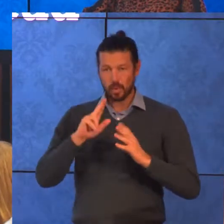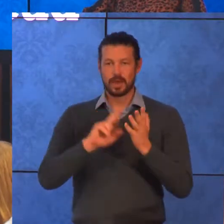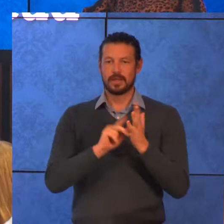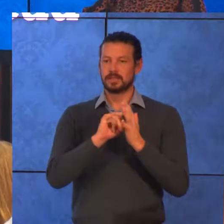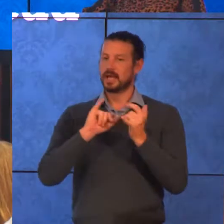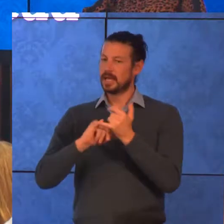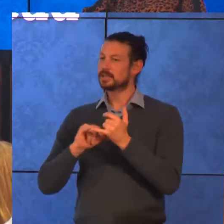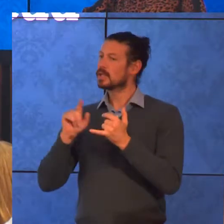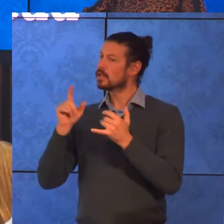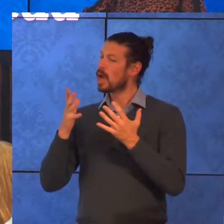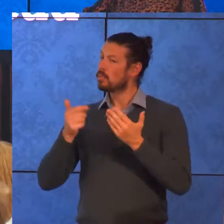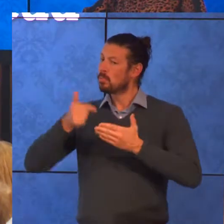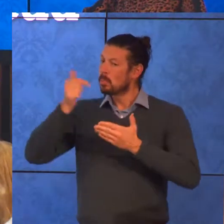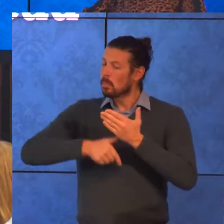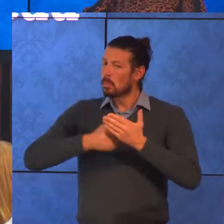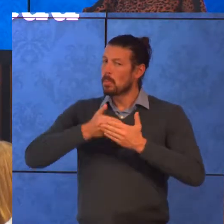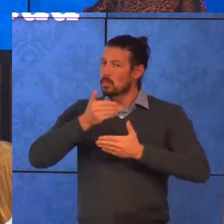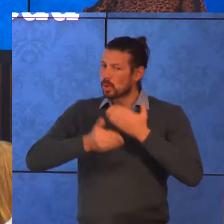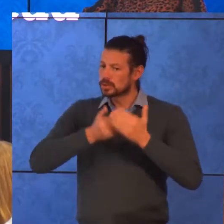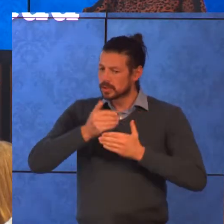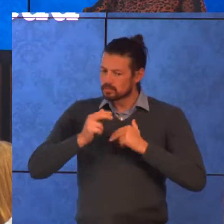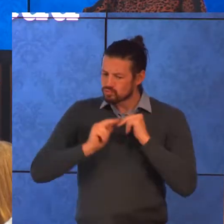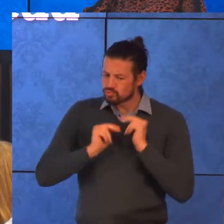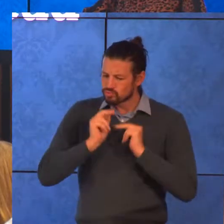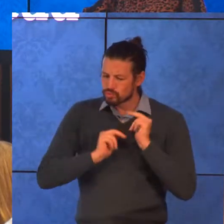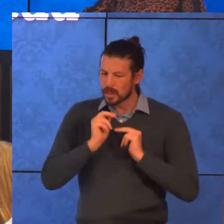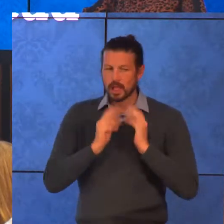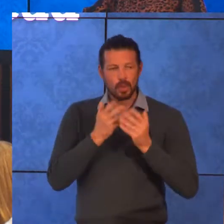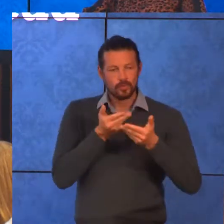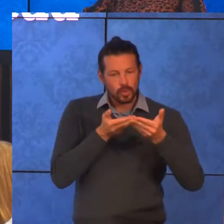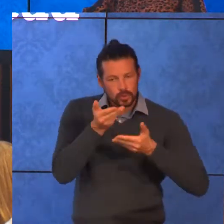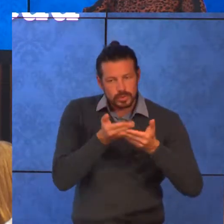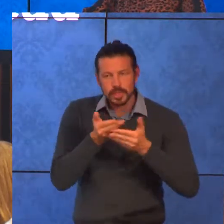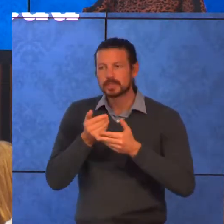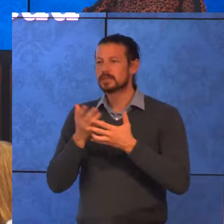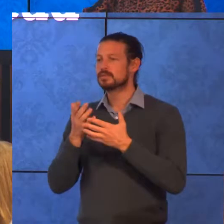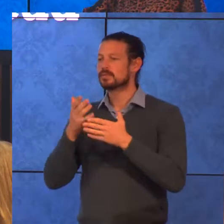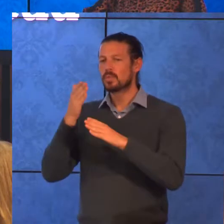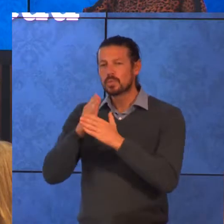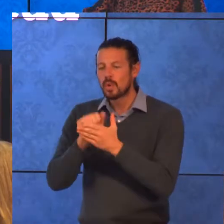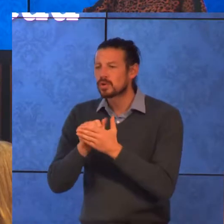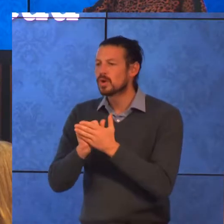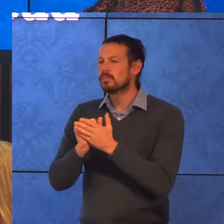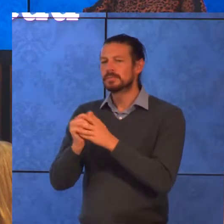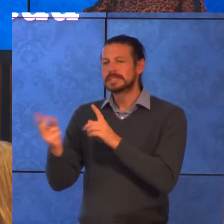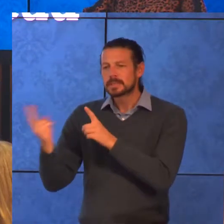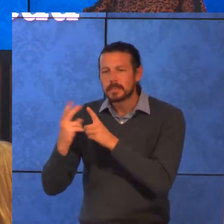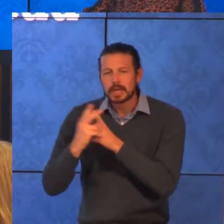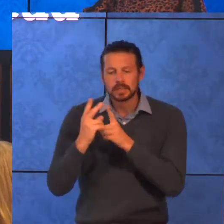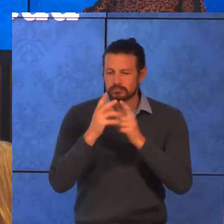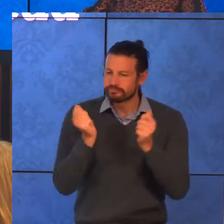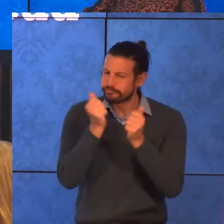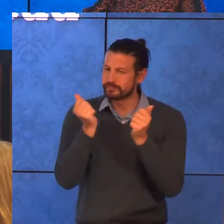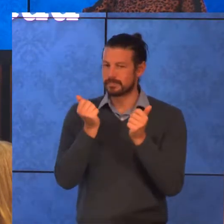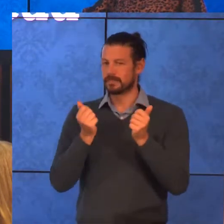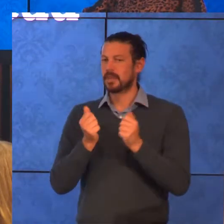a pretty comprehensive process to develop that, a lot of consultation, large numbers of workshops, submissions, etc. So what we've ended